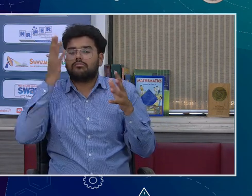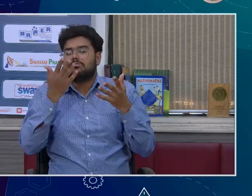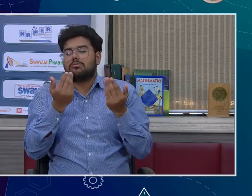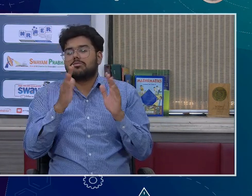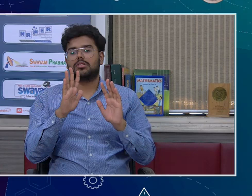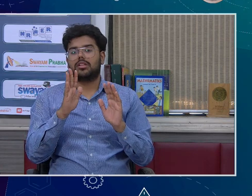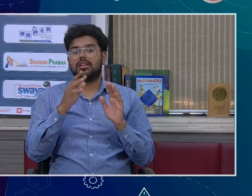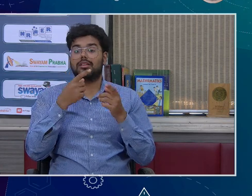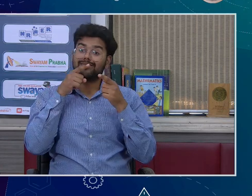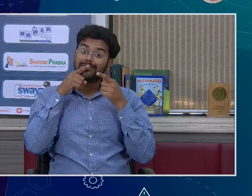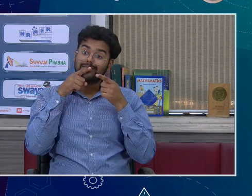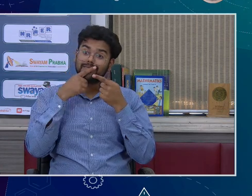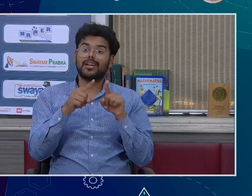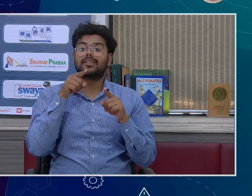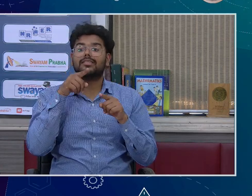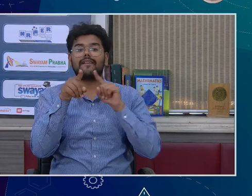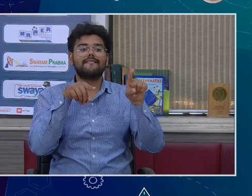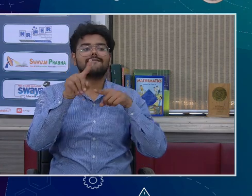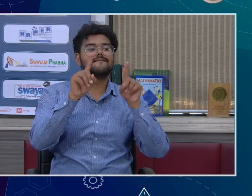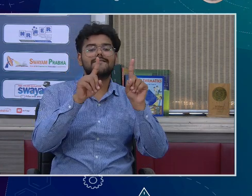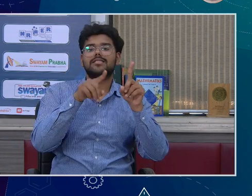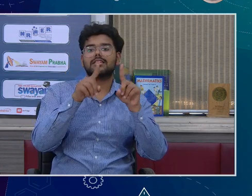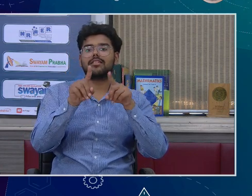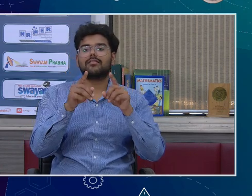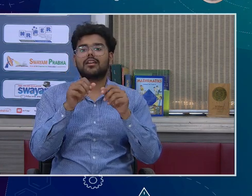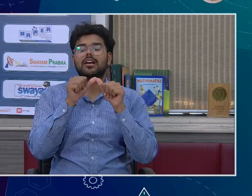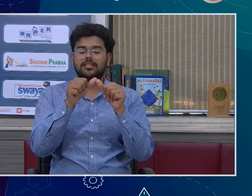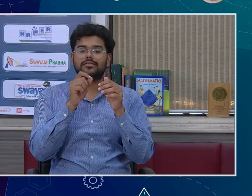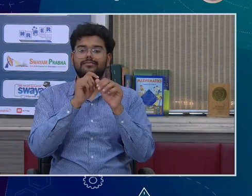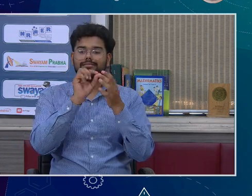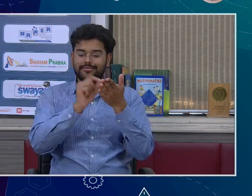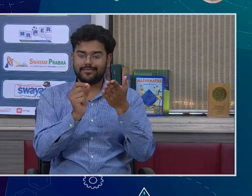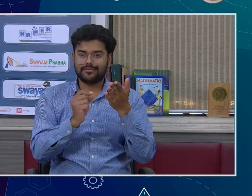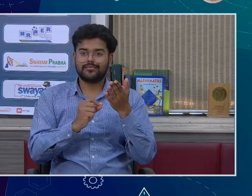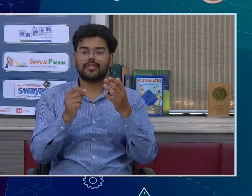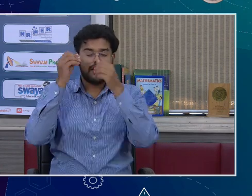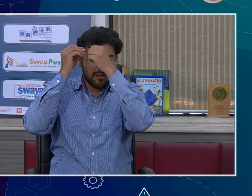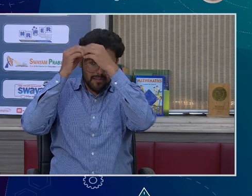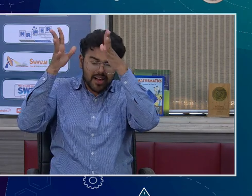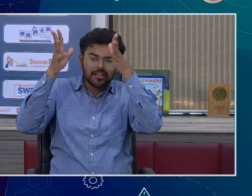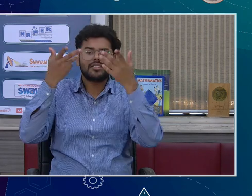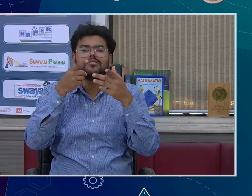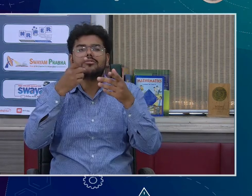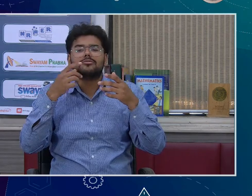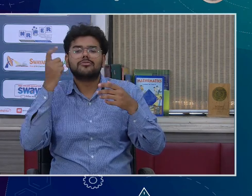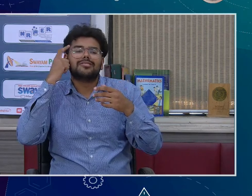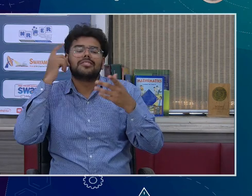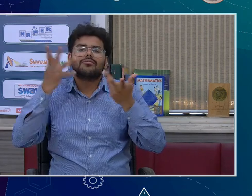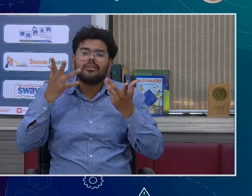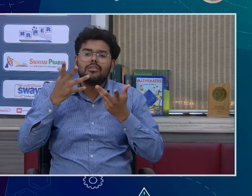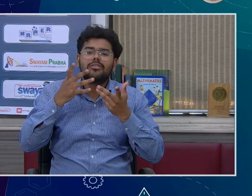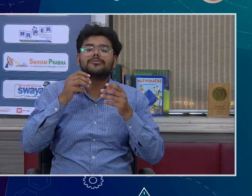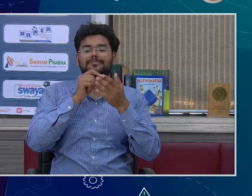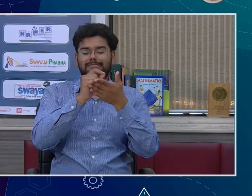discussion on it. So your language development would be also taken care of, along with your imagination and your creativity power would also